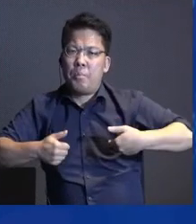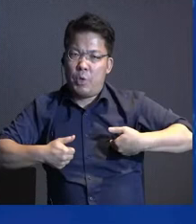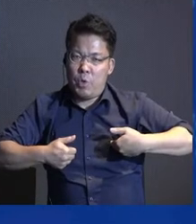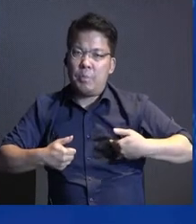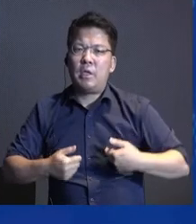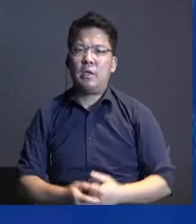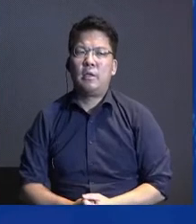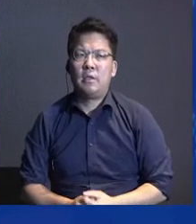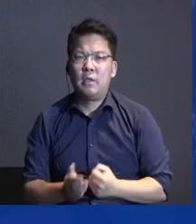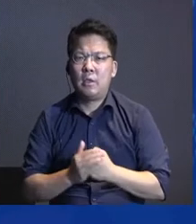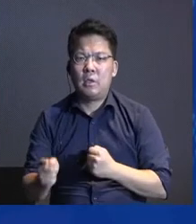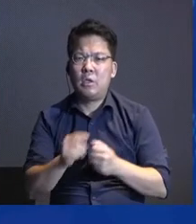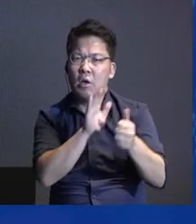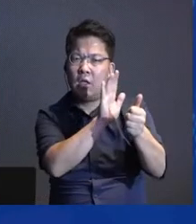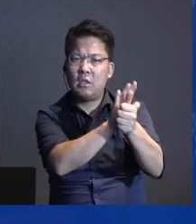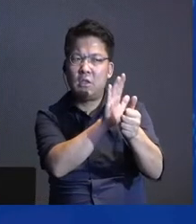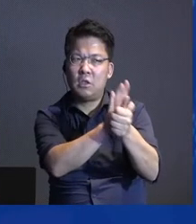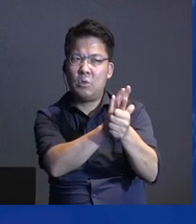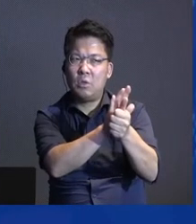support.